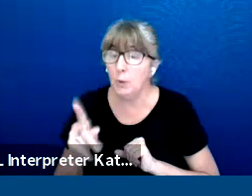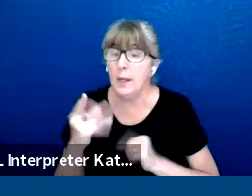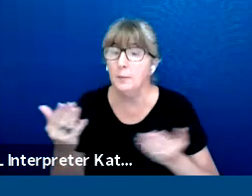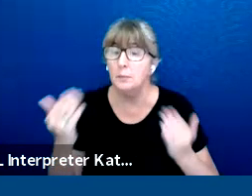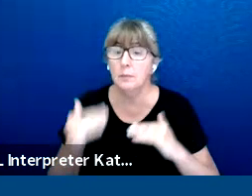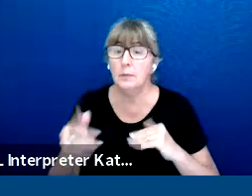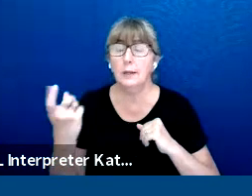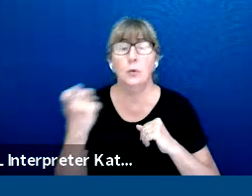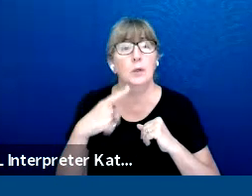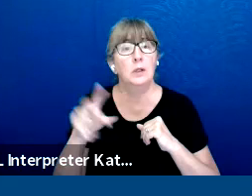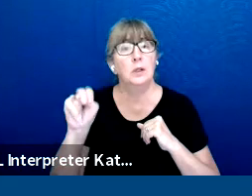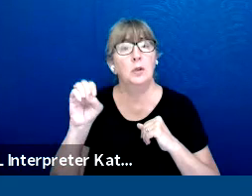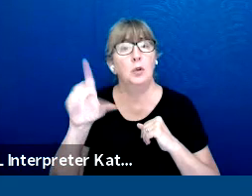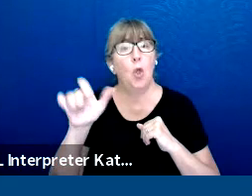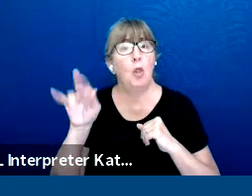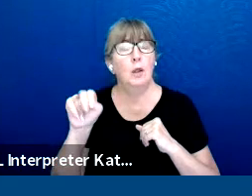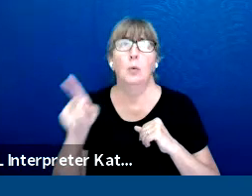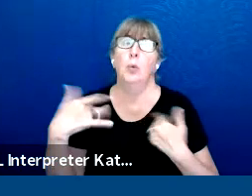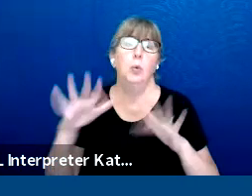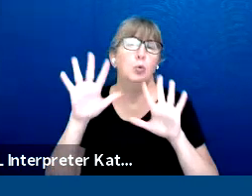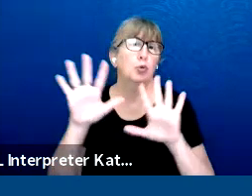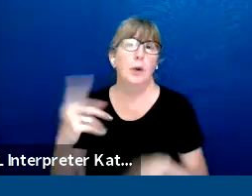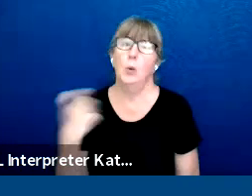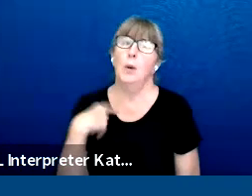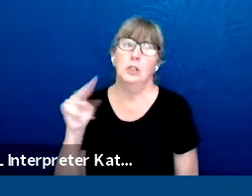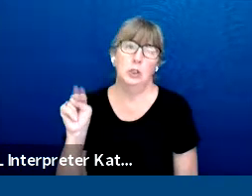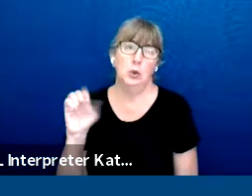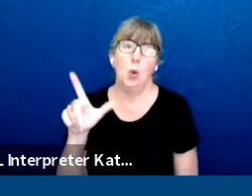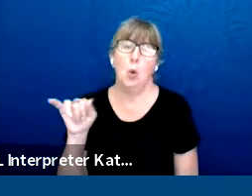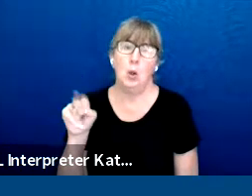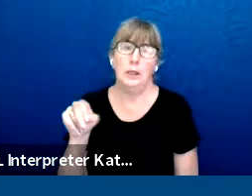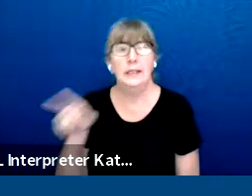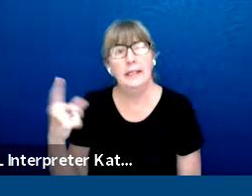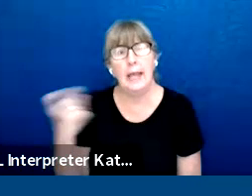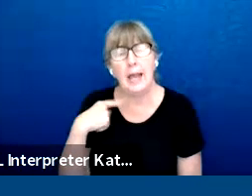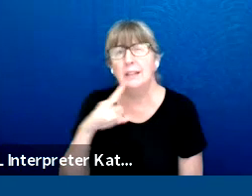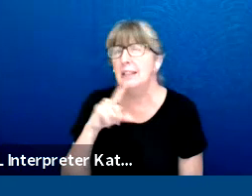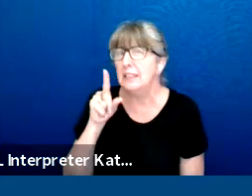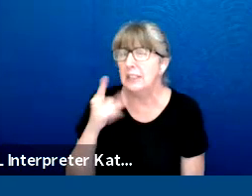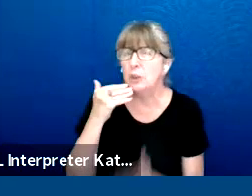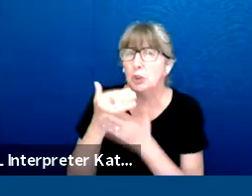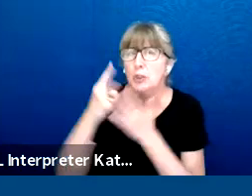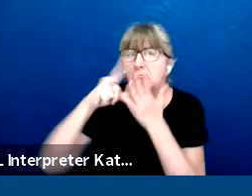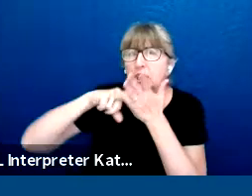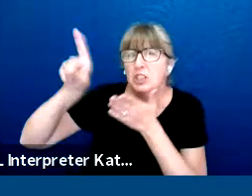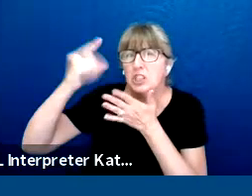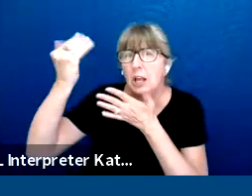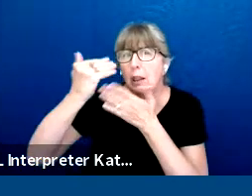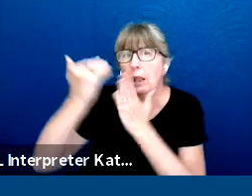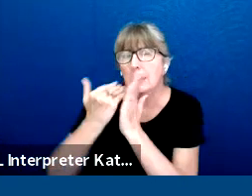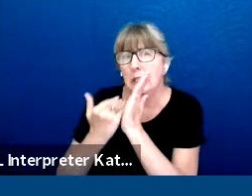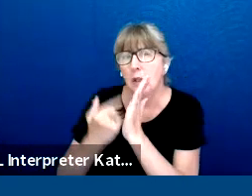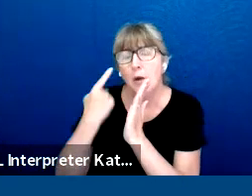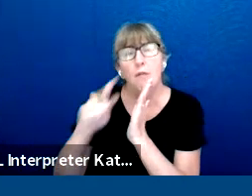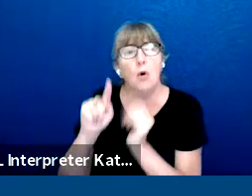from Nolan, and this is a great question. Nolan asks, is there a good checklist for to-go bags